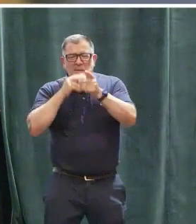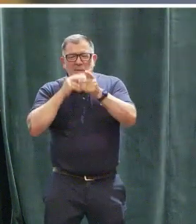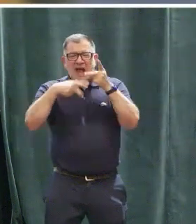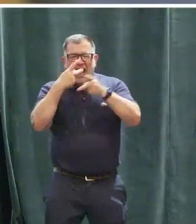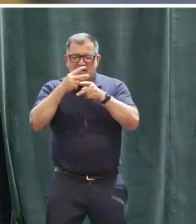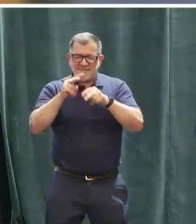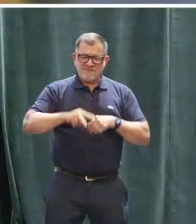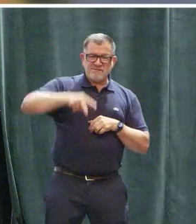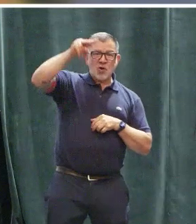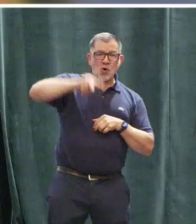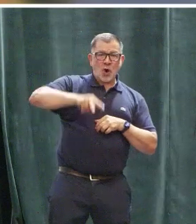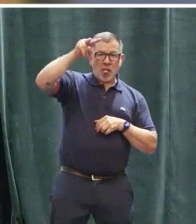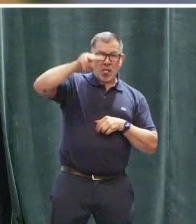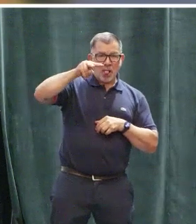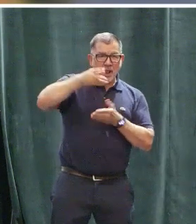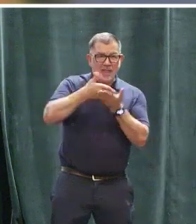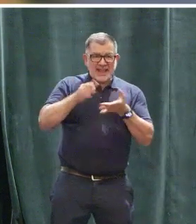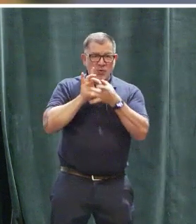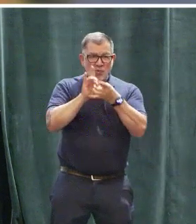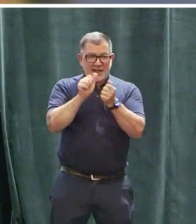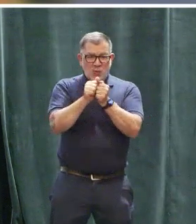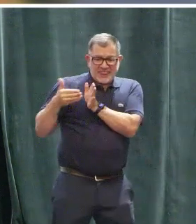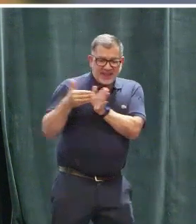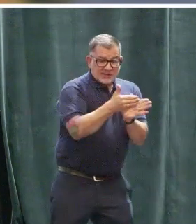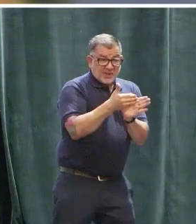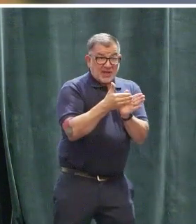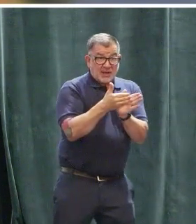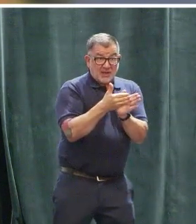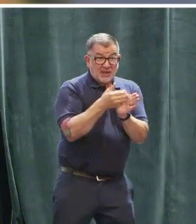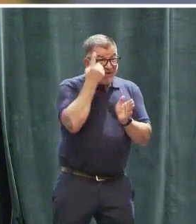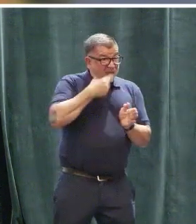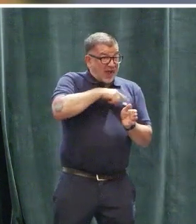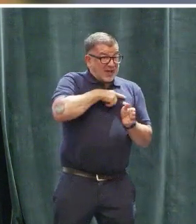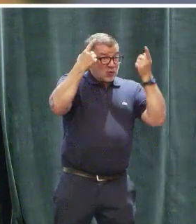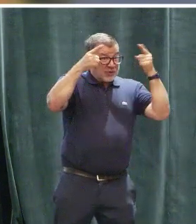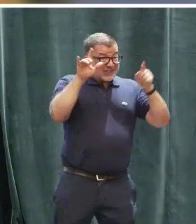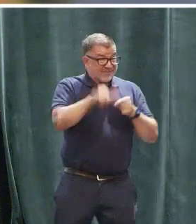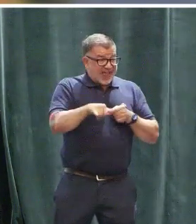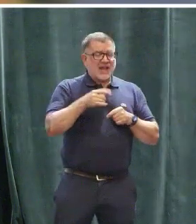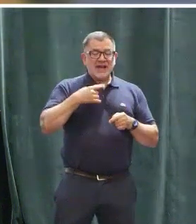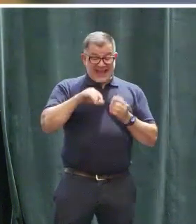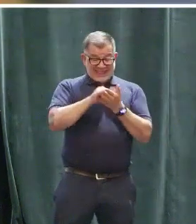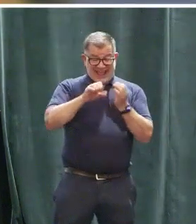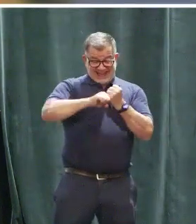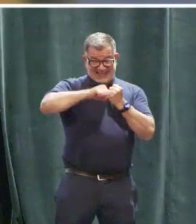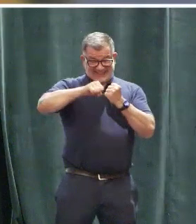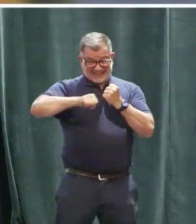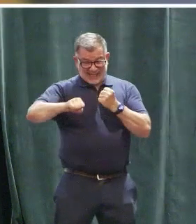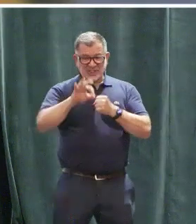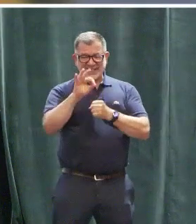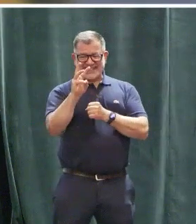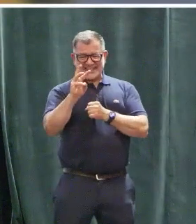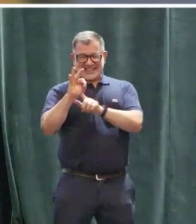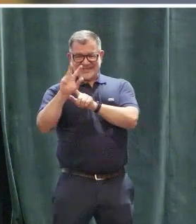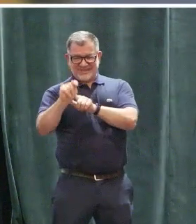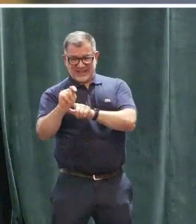outer edge of the esplanade. In order to achieve that, the extension of of 6 feet